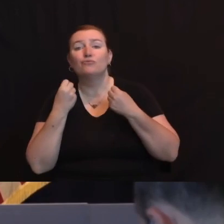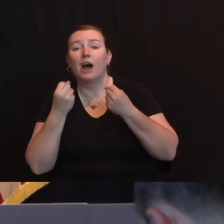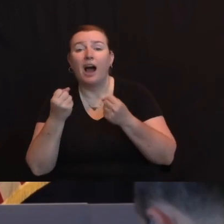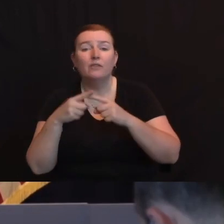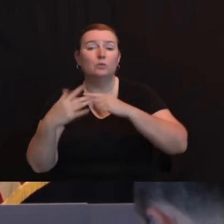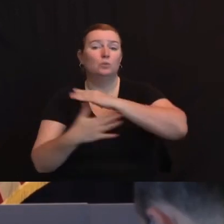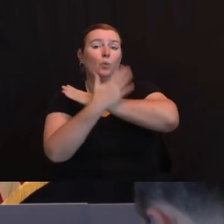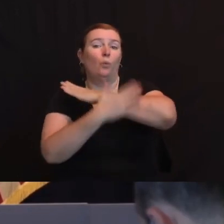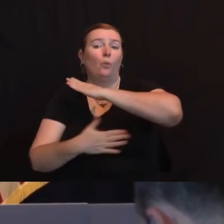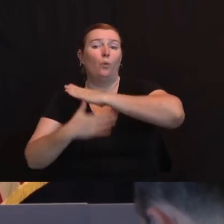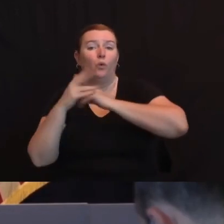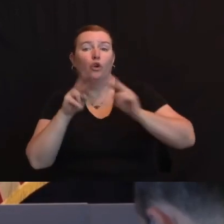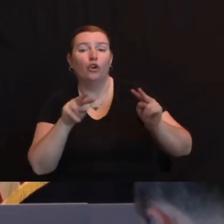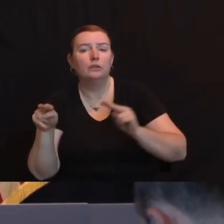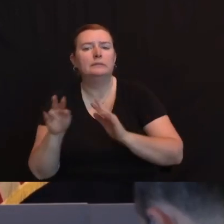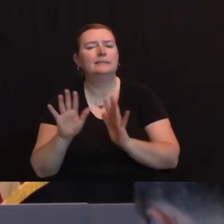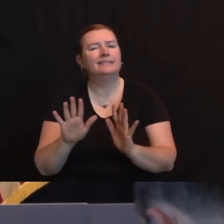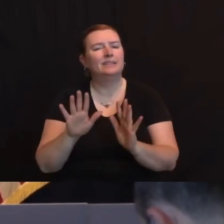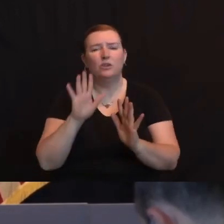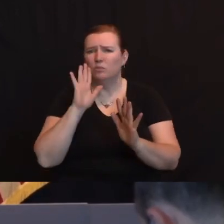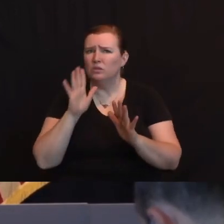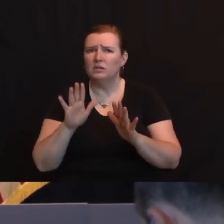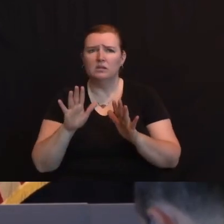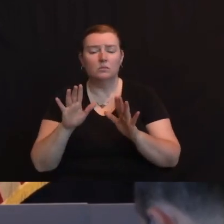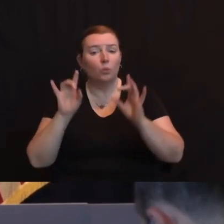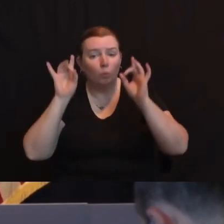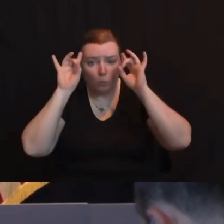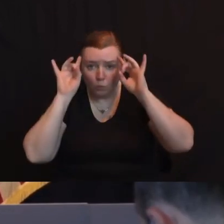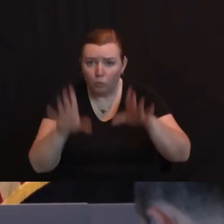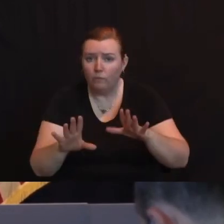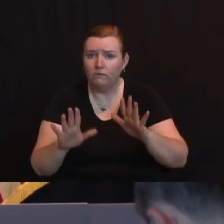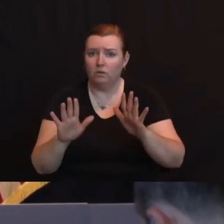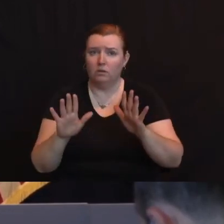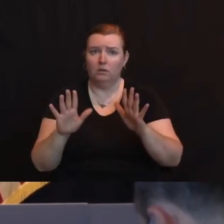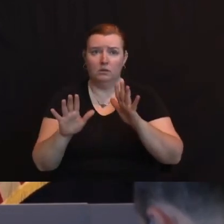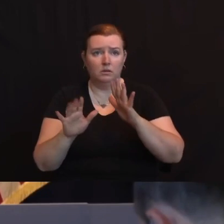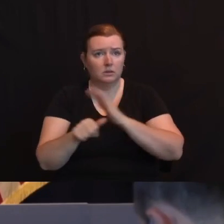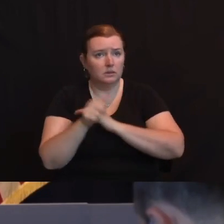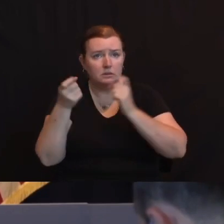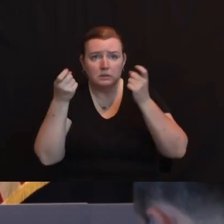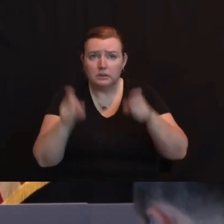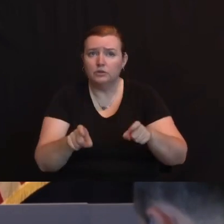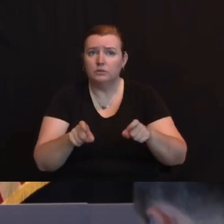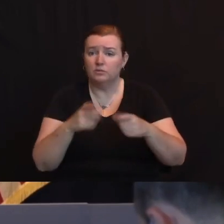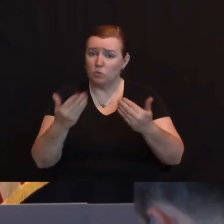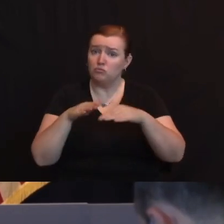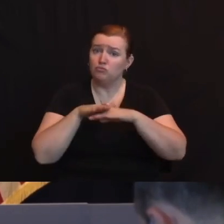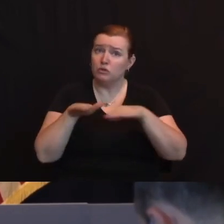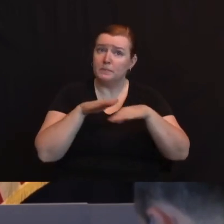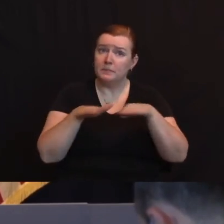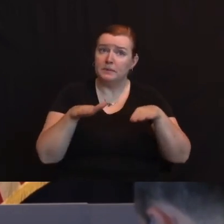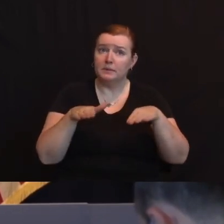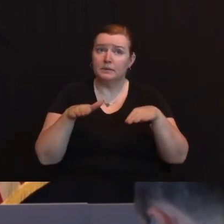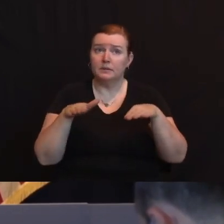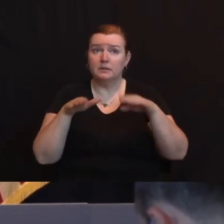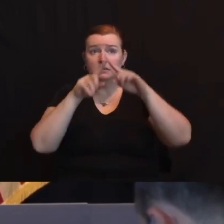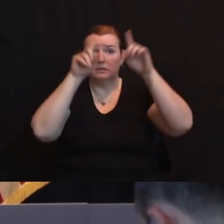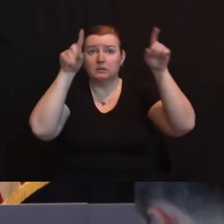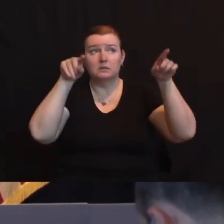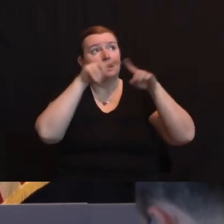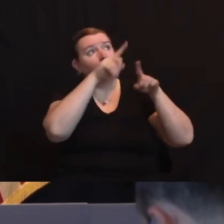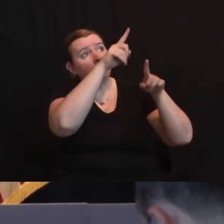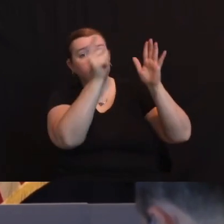rip currents can be deadly, and just a word of advice about never swimming alone and heeding those posted warnings. If you're